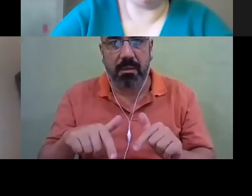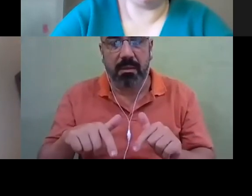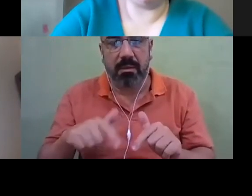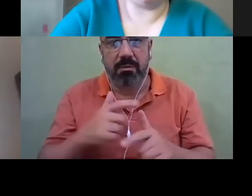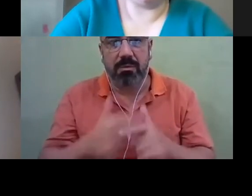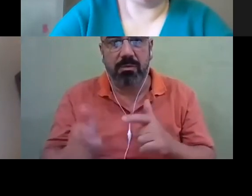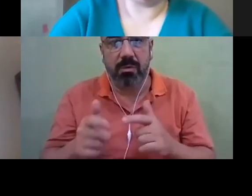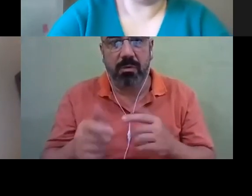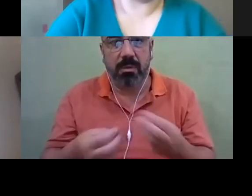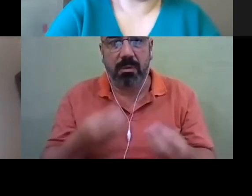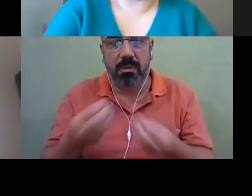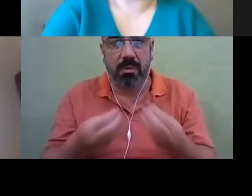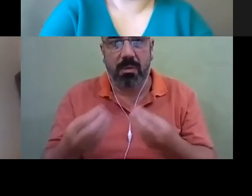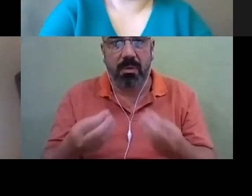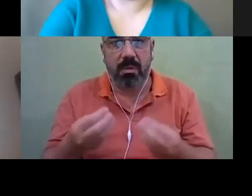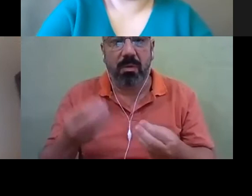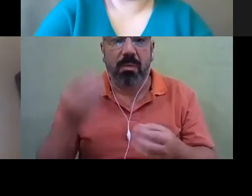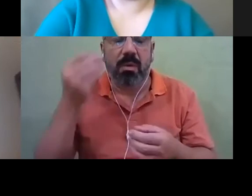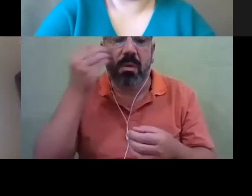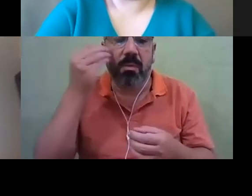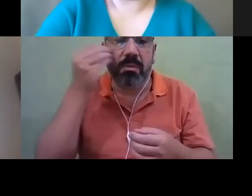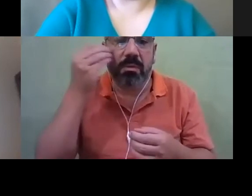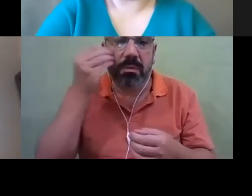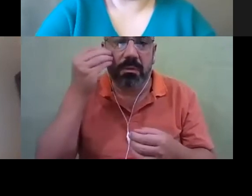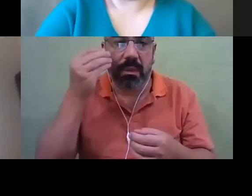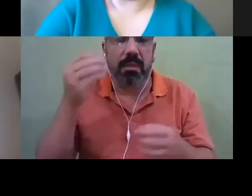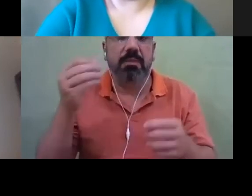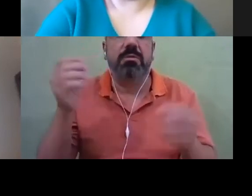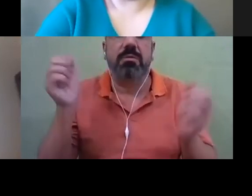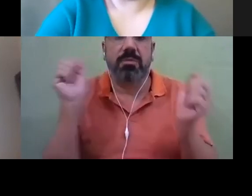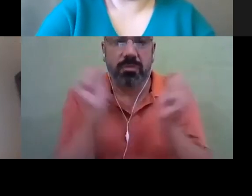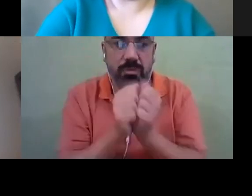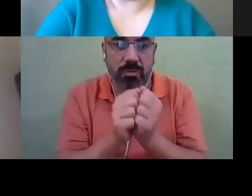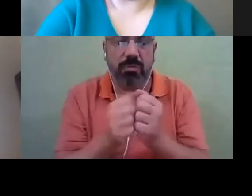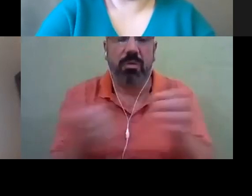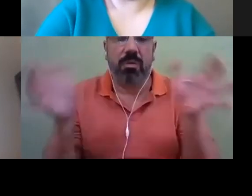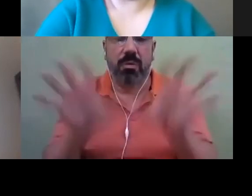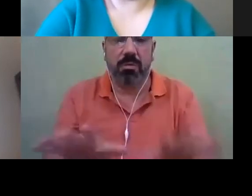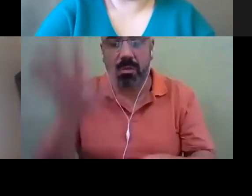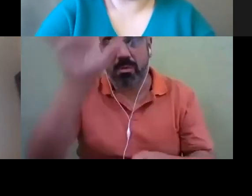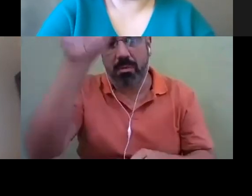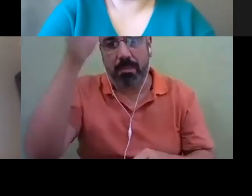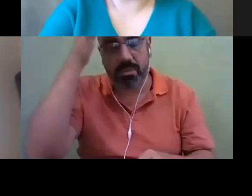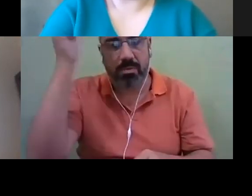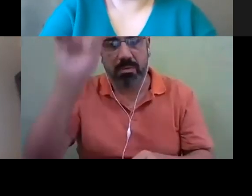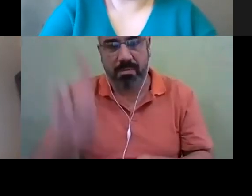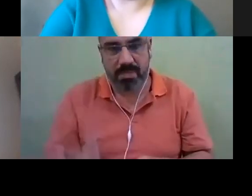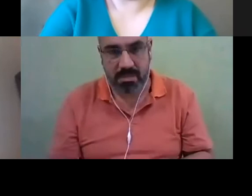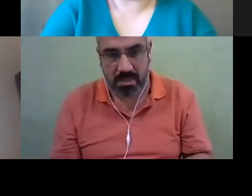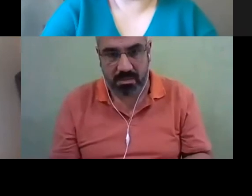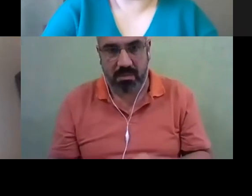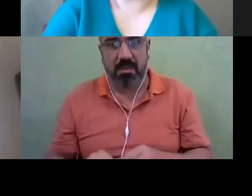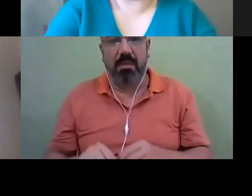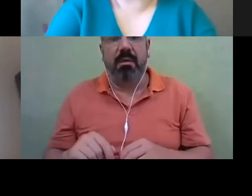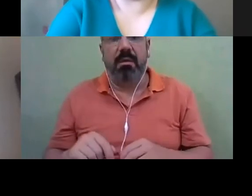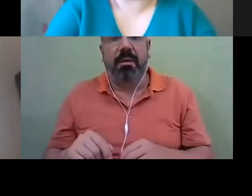change to include me, right? So that trajectory,